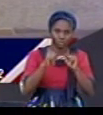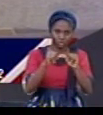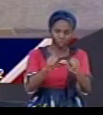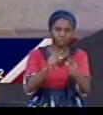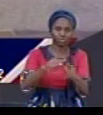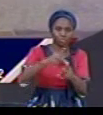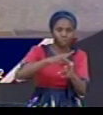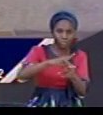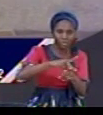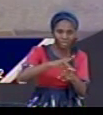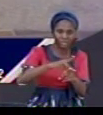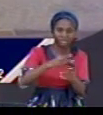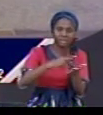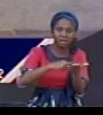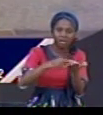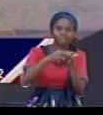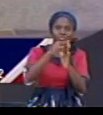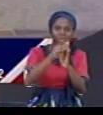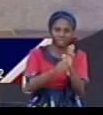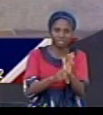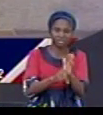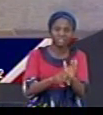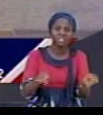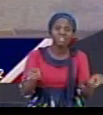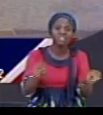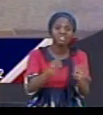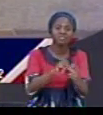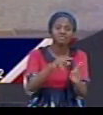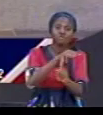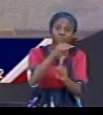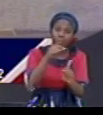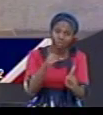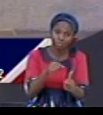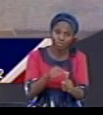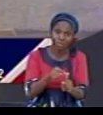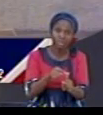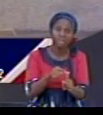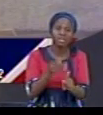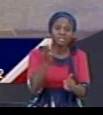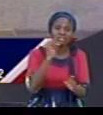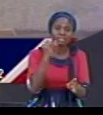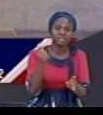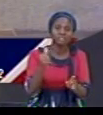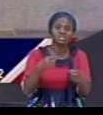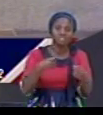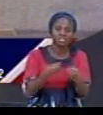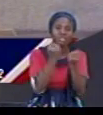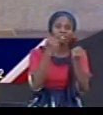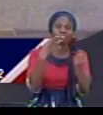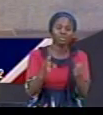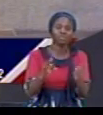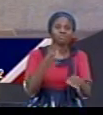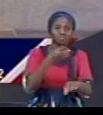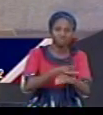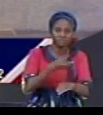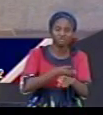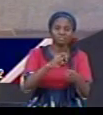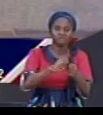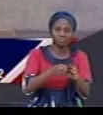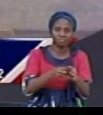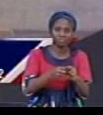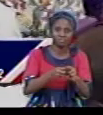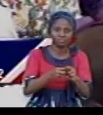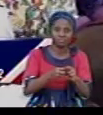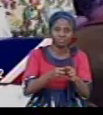practicing righteousness even when there is a challenge of adversity. Look at